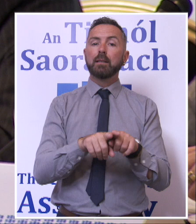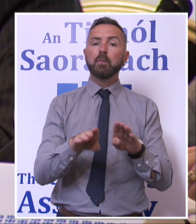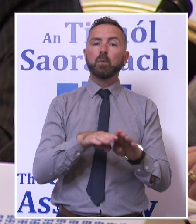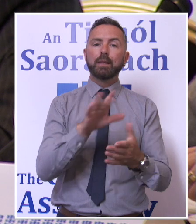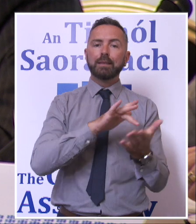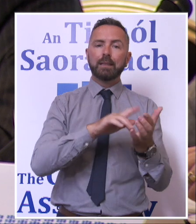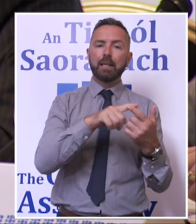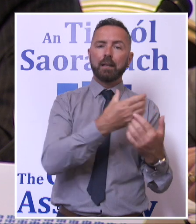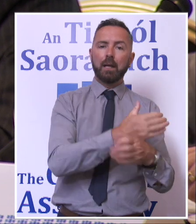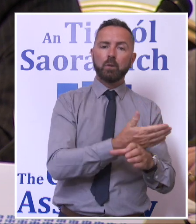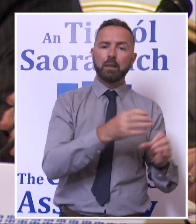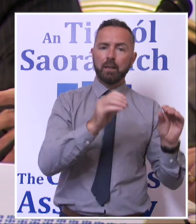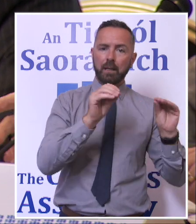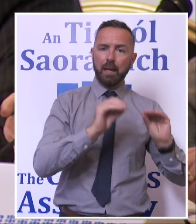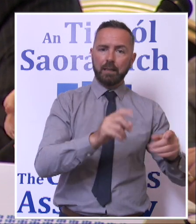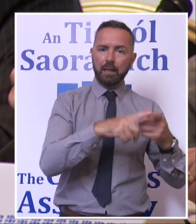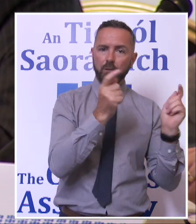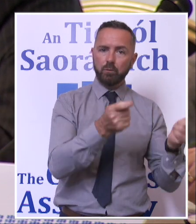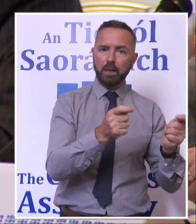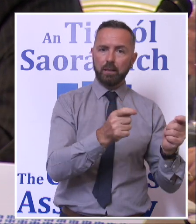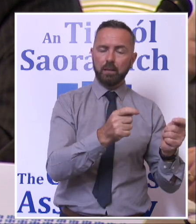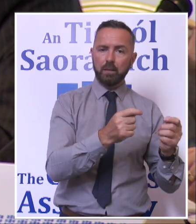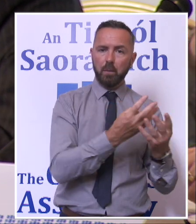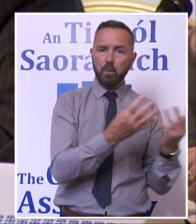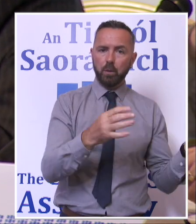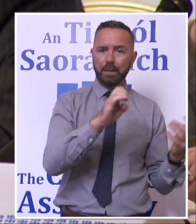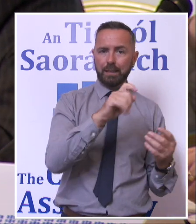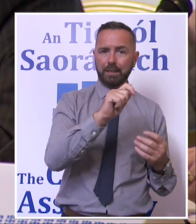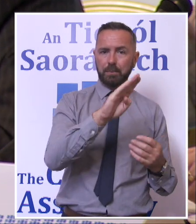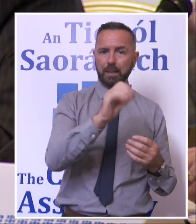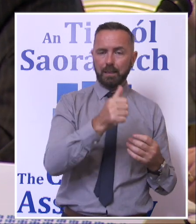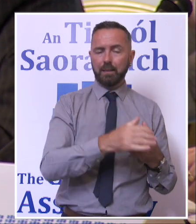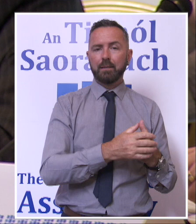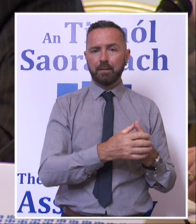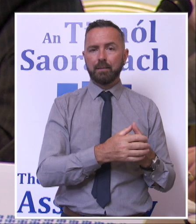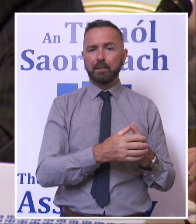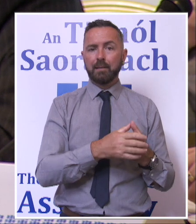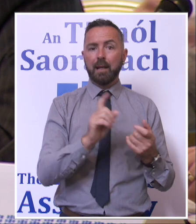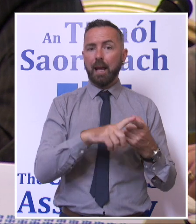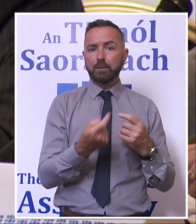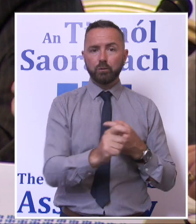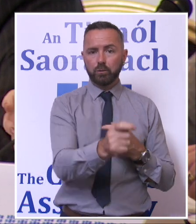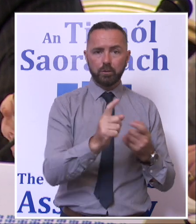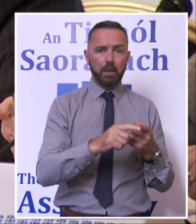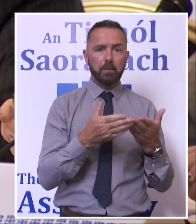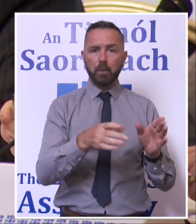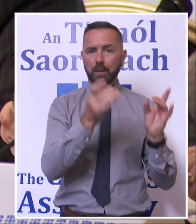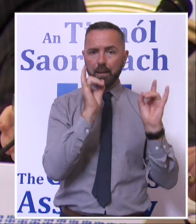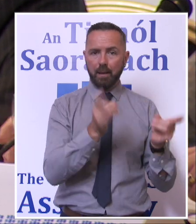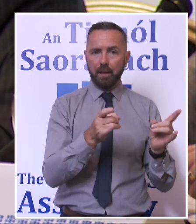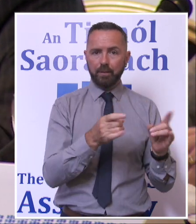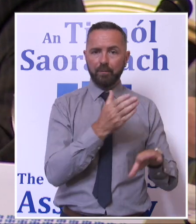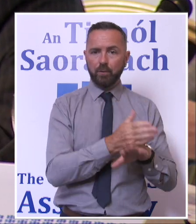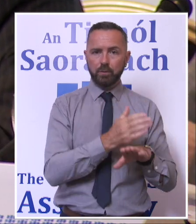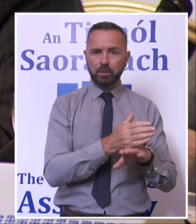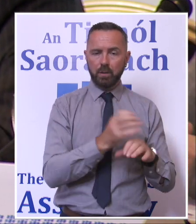and training boards, the Office of the Eastern and Midland Waste Region, tourism, some public health functions. And these